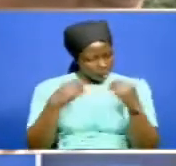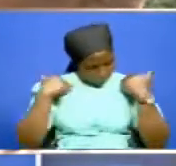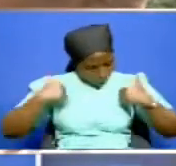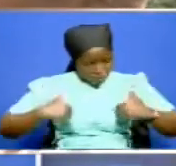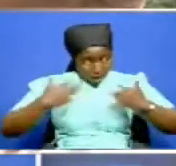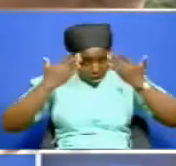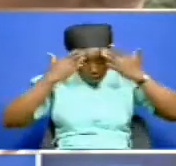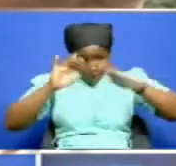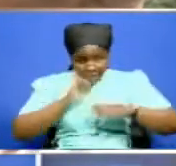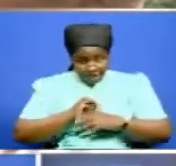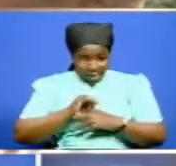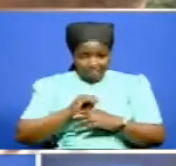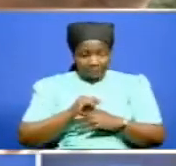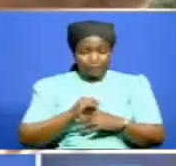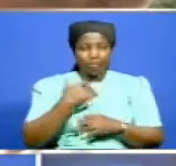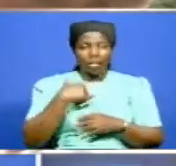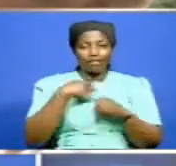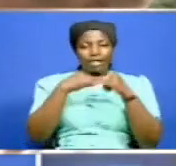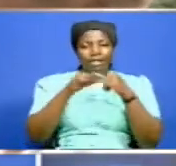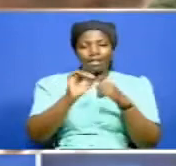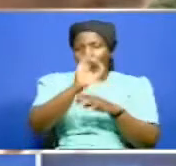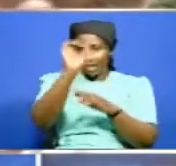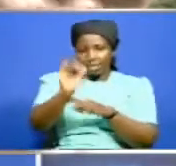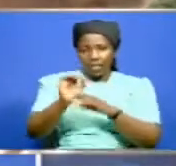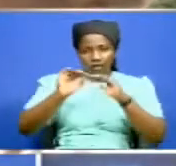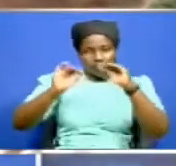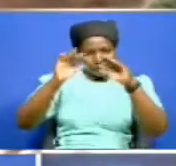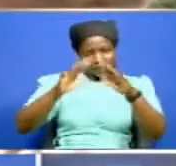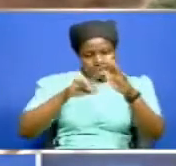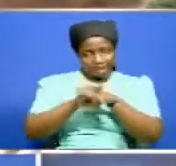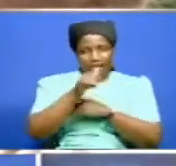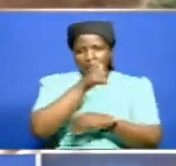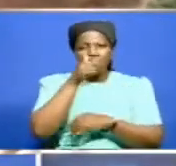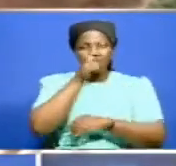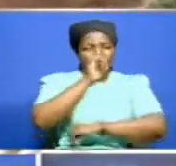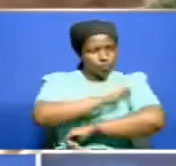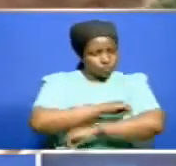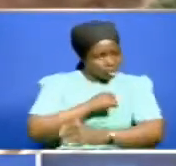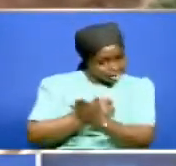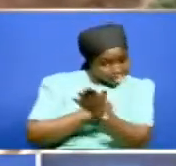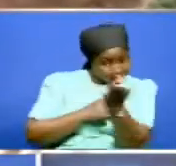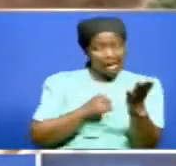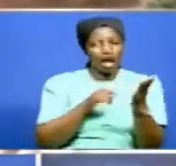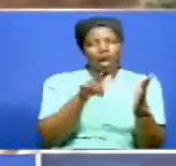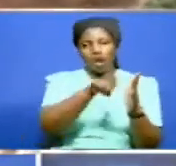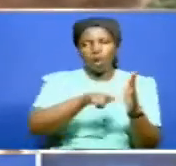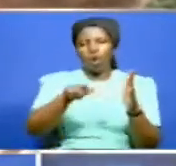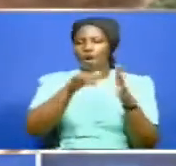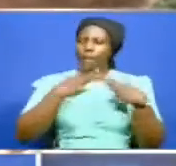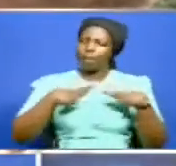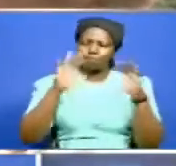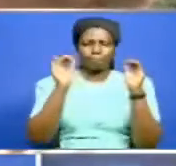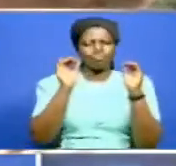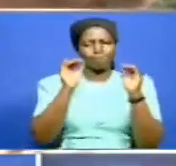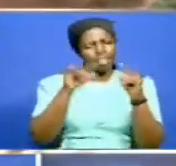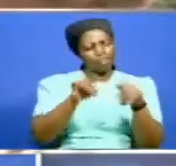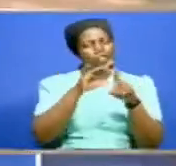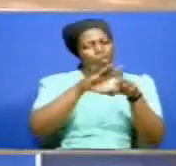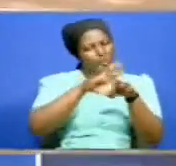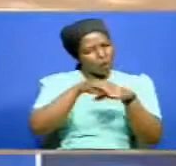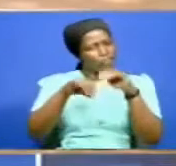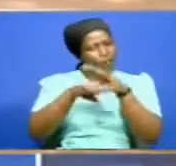have 80% of the teachers of our private schools are non-locals. They are very comfortable in